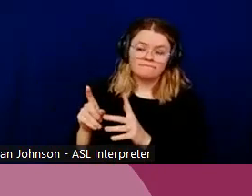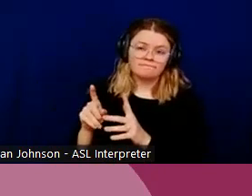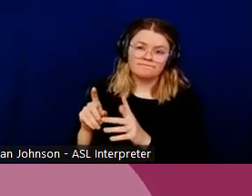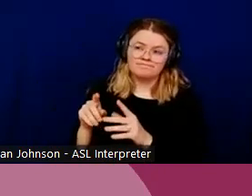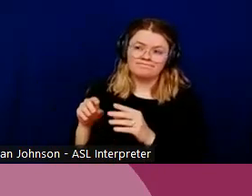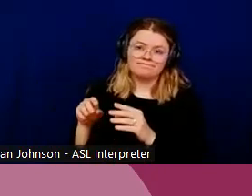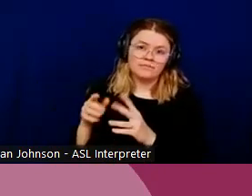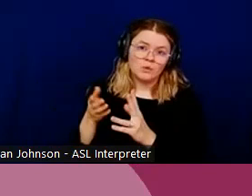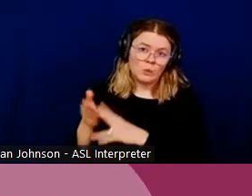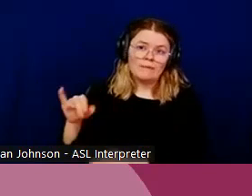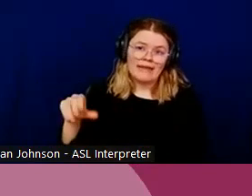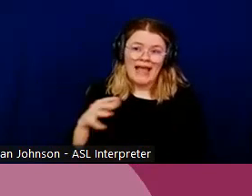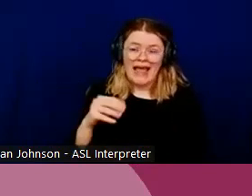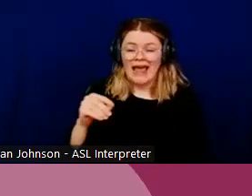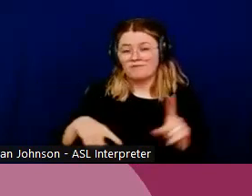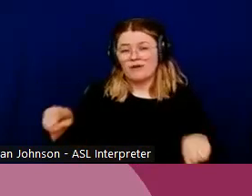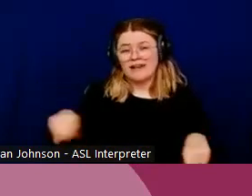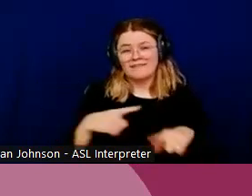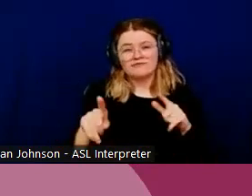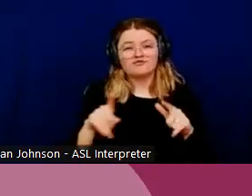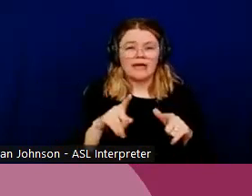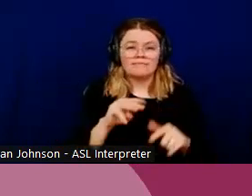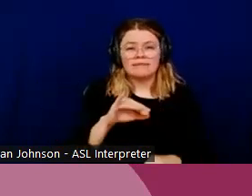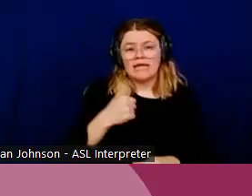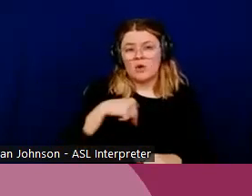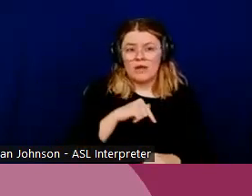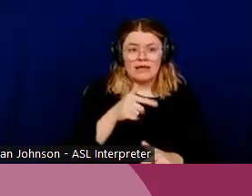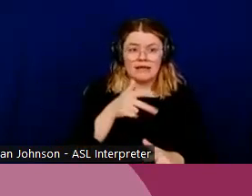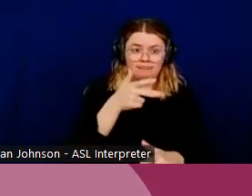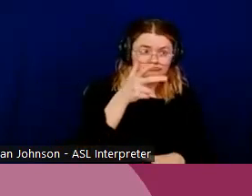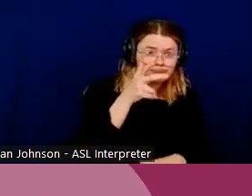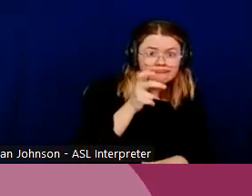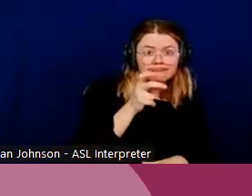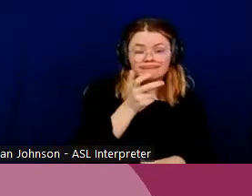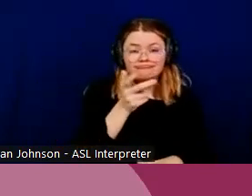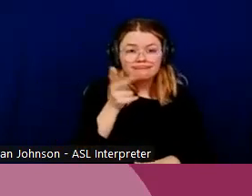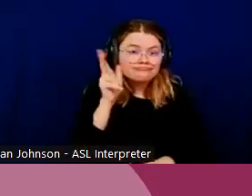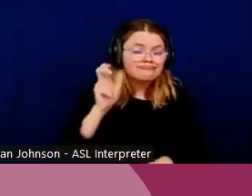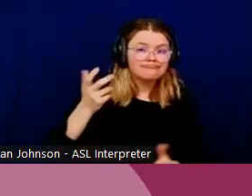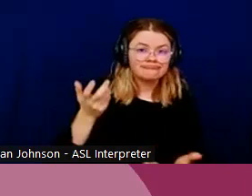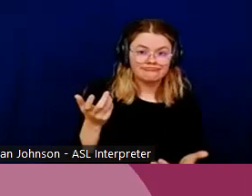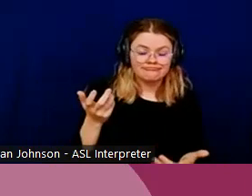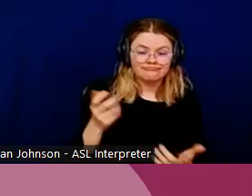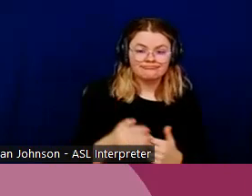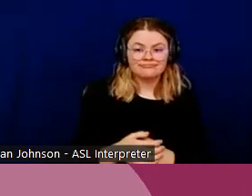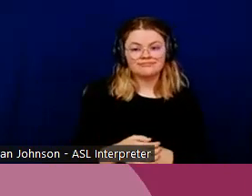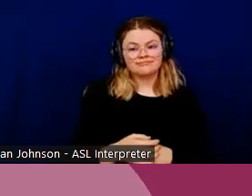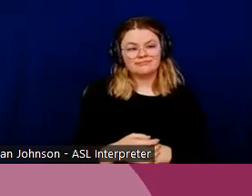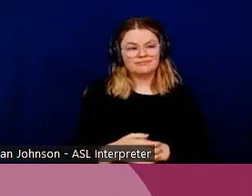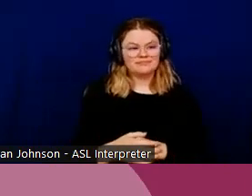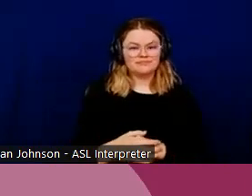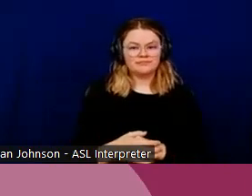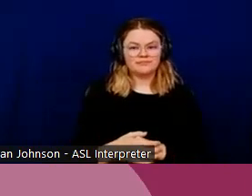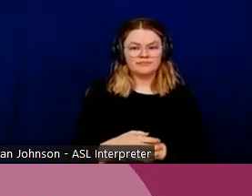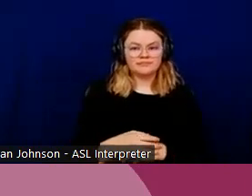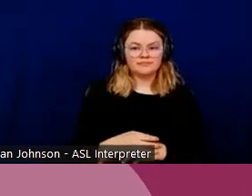contents that we consume. And if you pay attention, you'll realize that abuse and art connected to abuse is